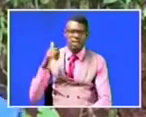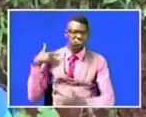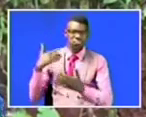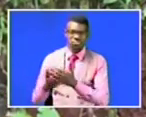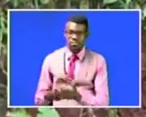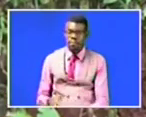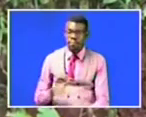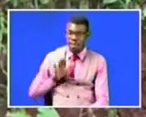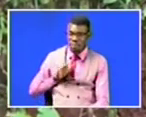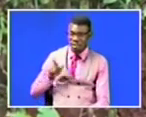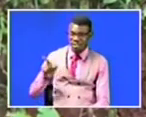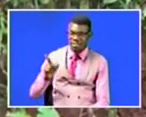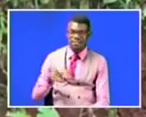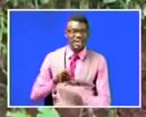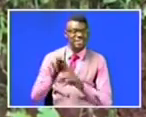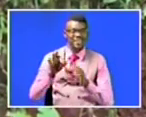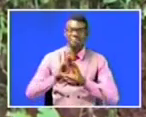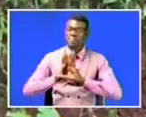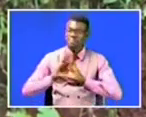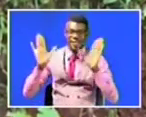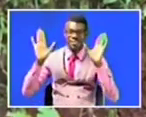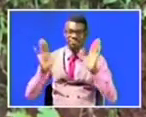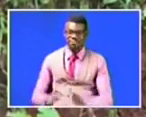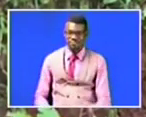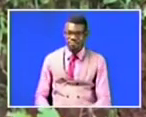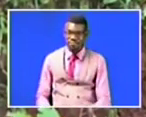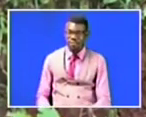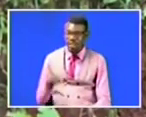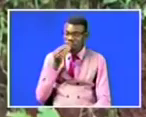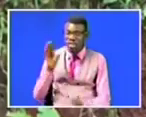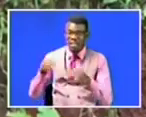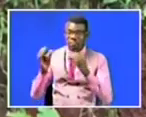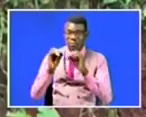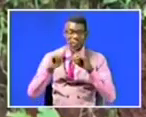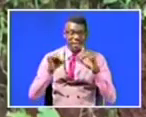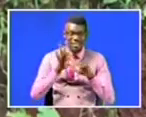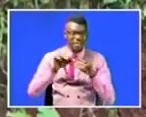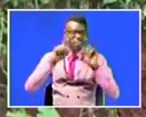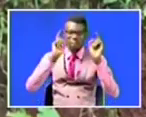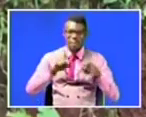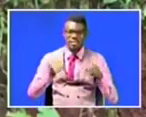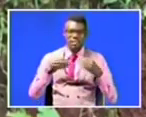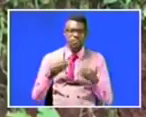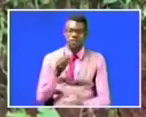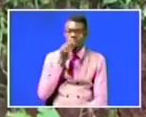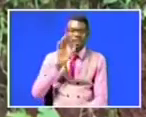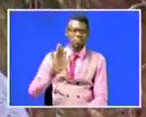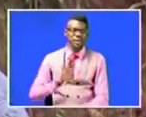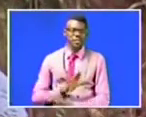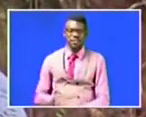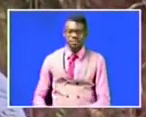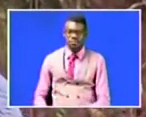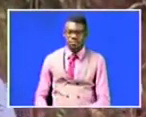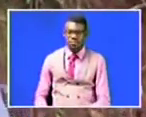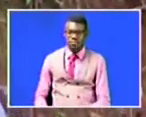ni chai. Hiyo tu hata hata heri umnyime kitu kingine lakini chai ndio ilikuwa chakula yake kabisa.